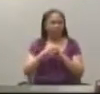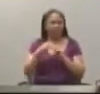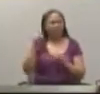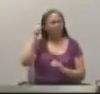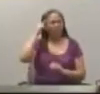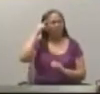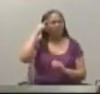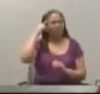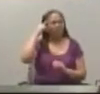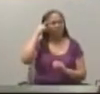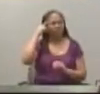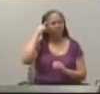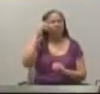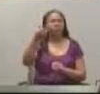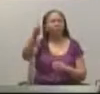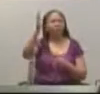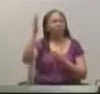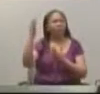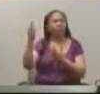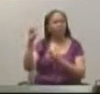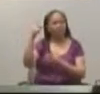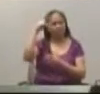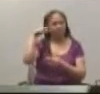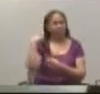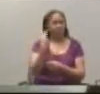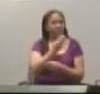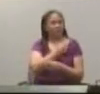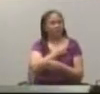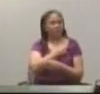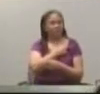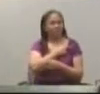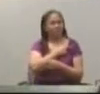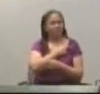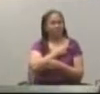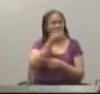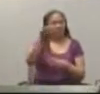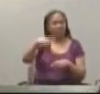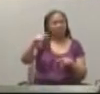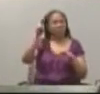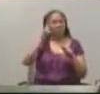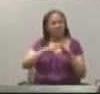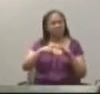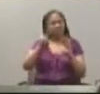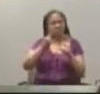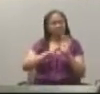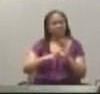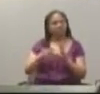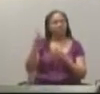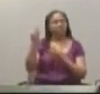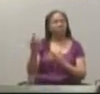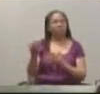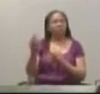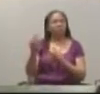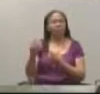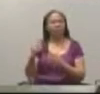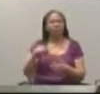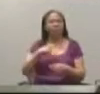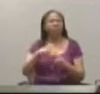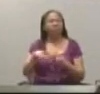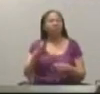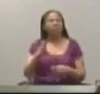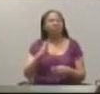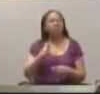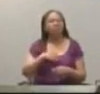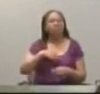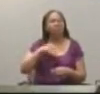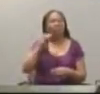us. Kind of sits at the porch, just waiting to see when my boy or when my girl